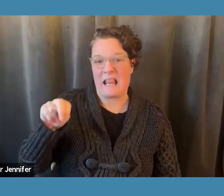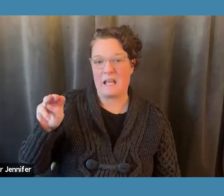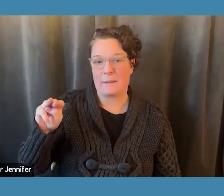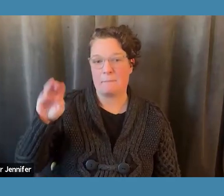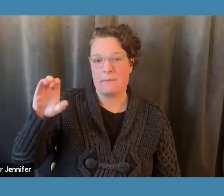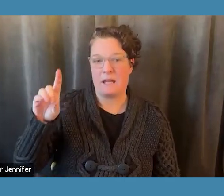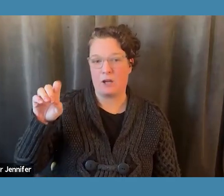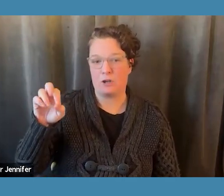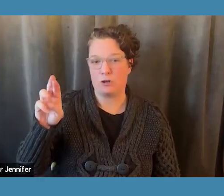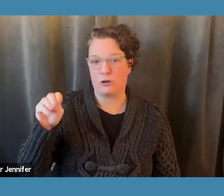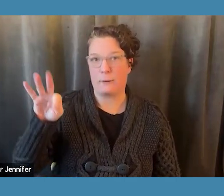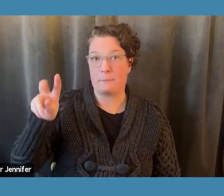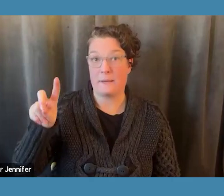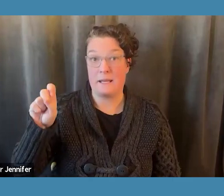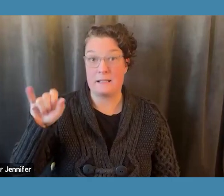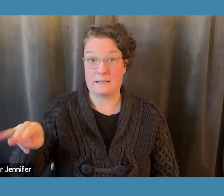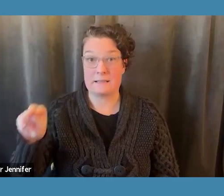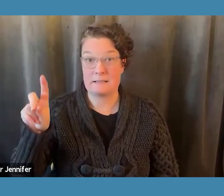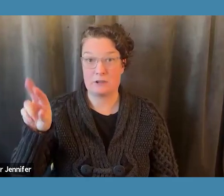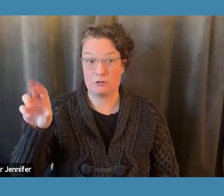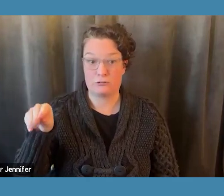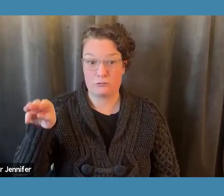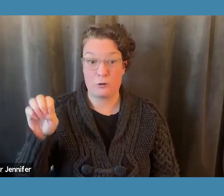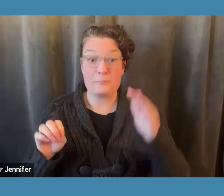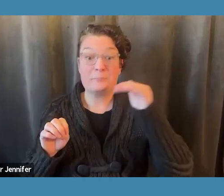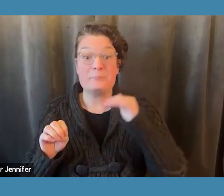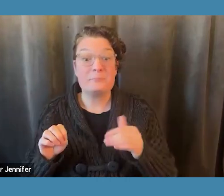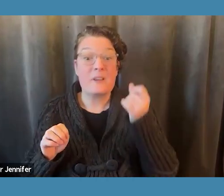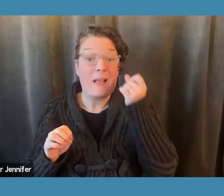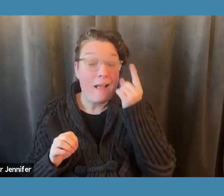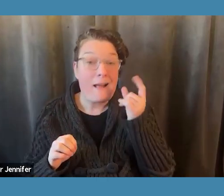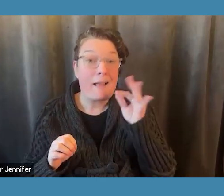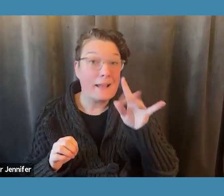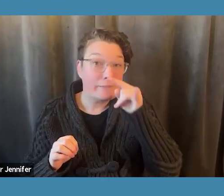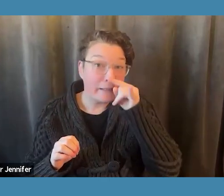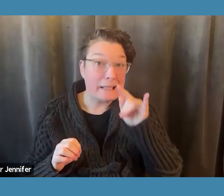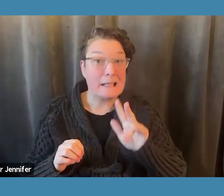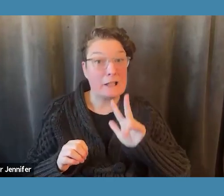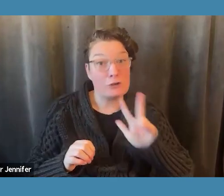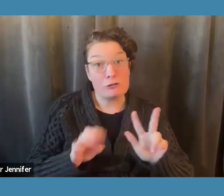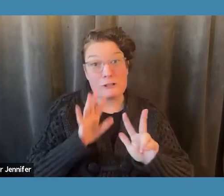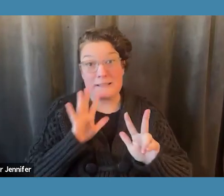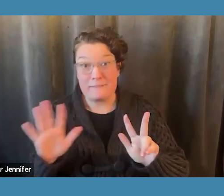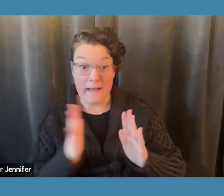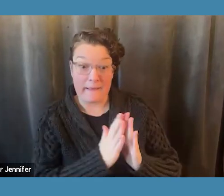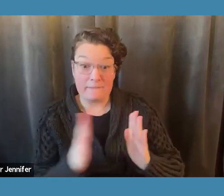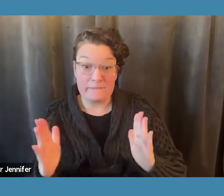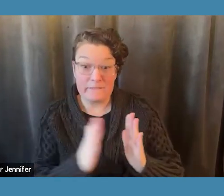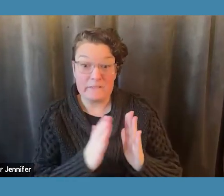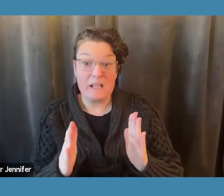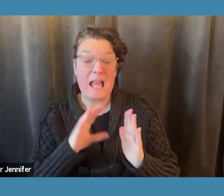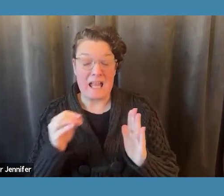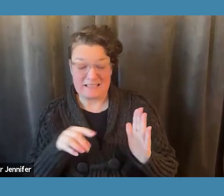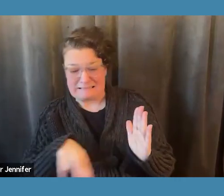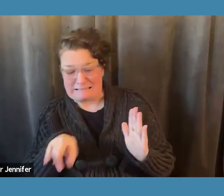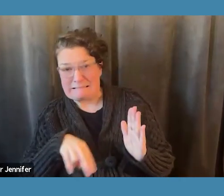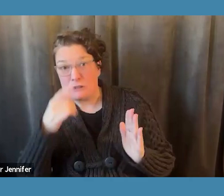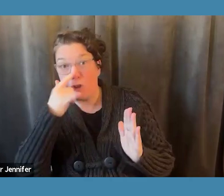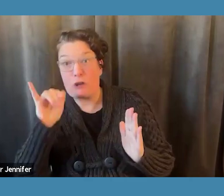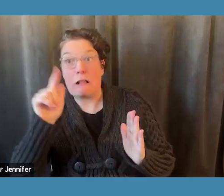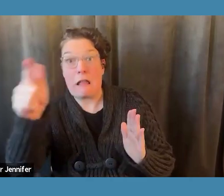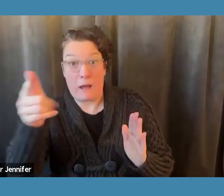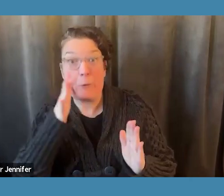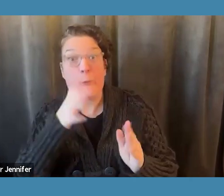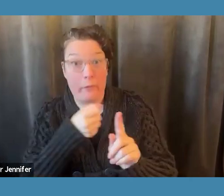and 5 who are at high risk for a later diagnosis of one of those diagnoses I just read out.